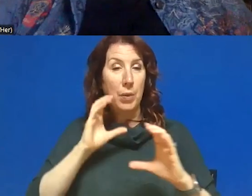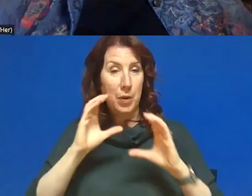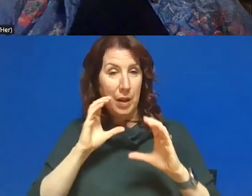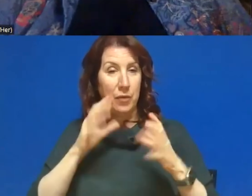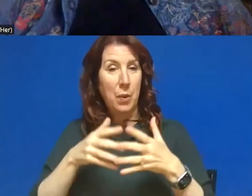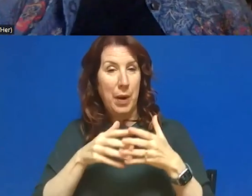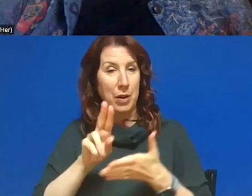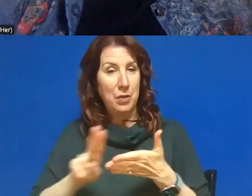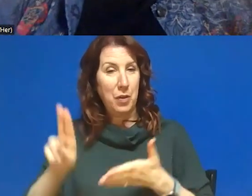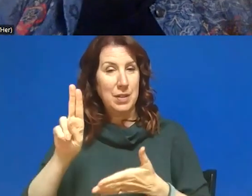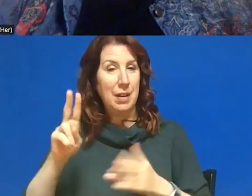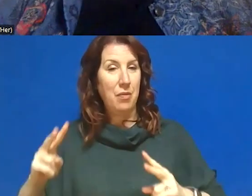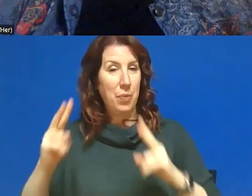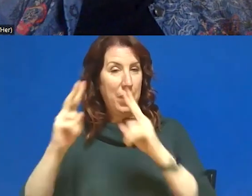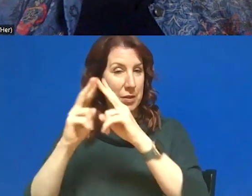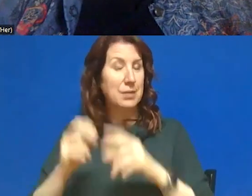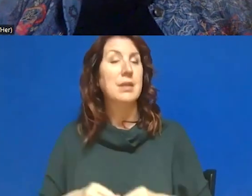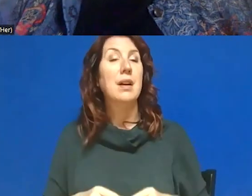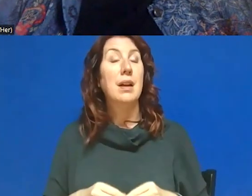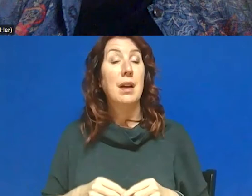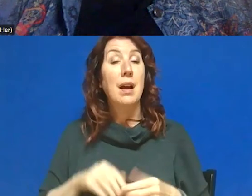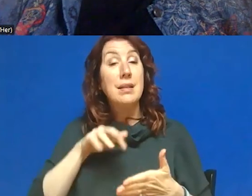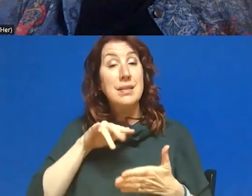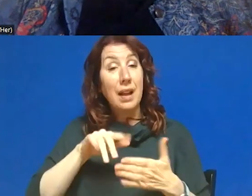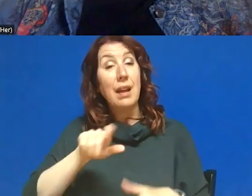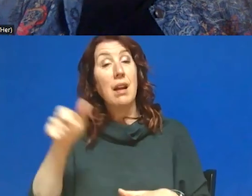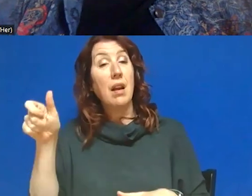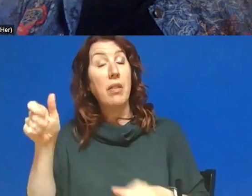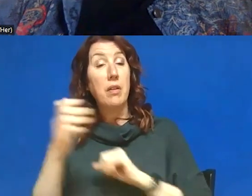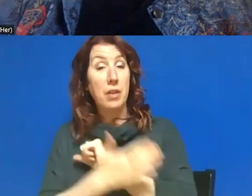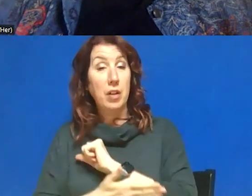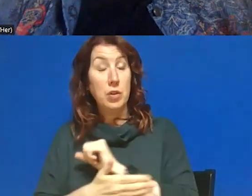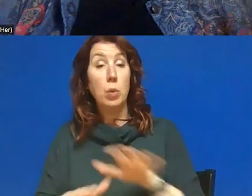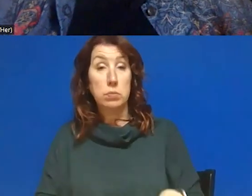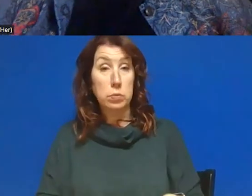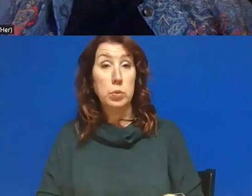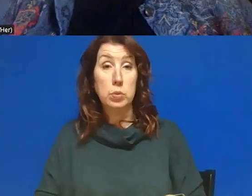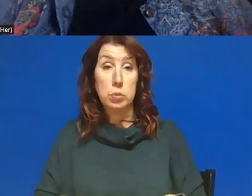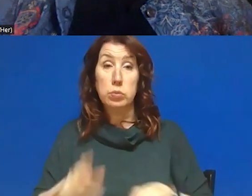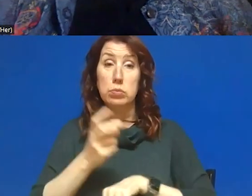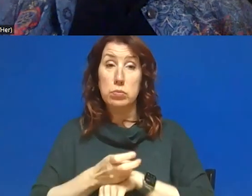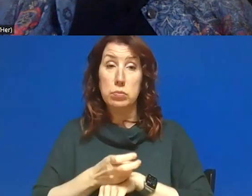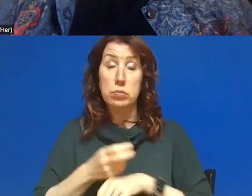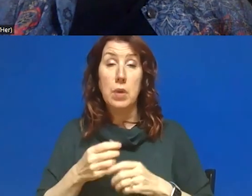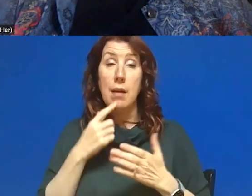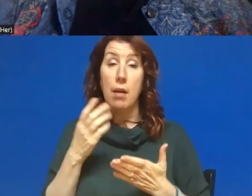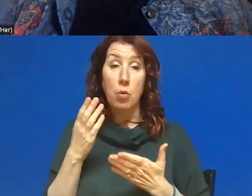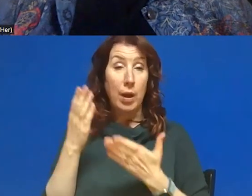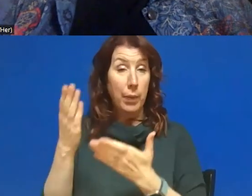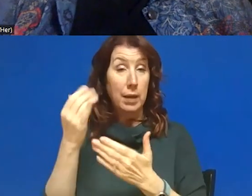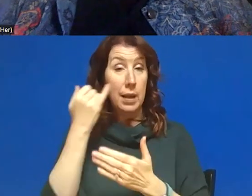Paris. And studying abroad is very nerve-wracking. My recommendation is, if